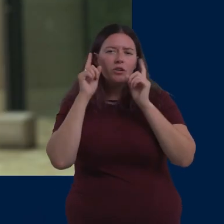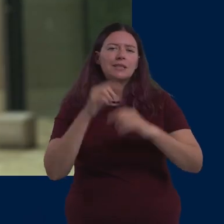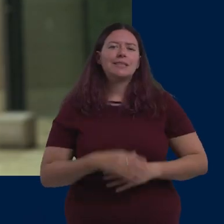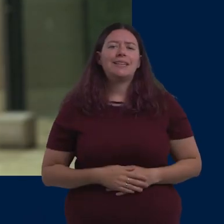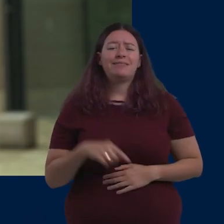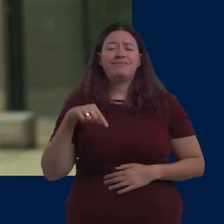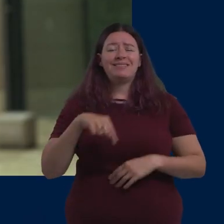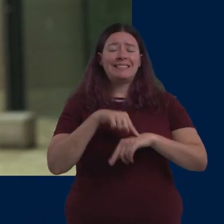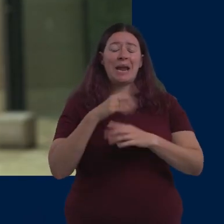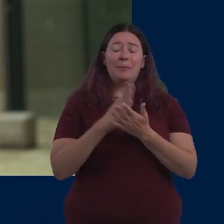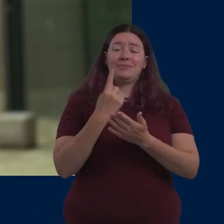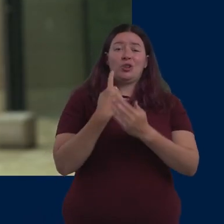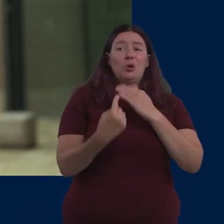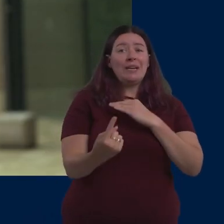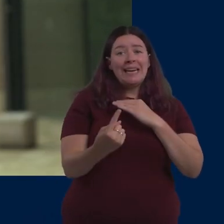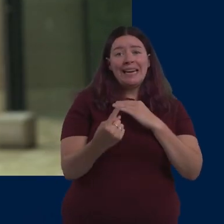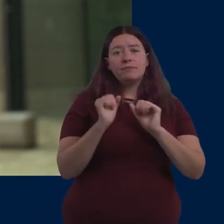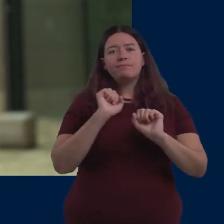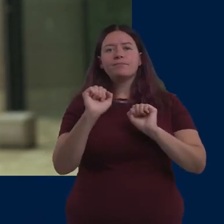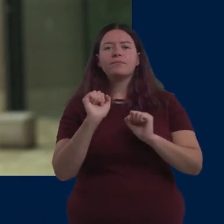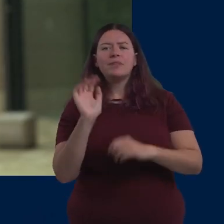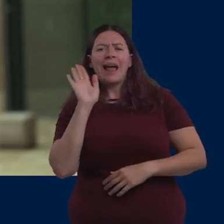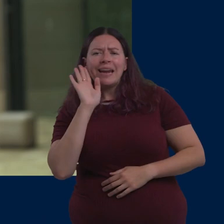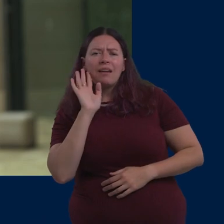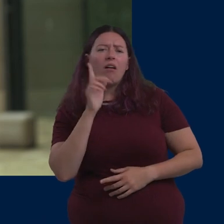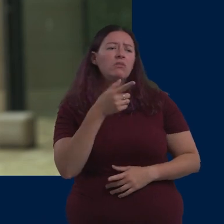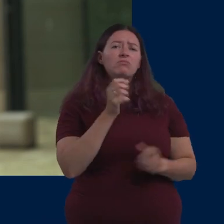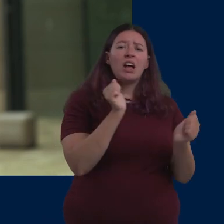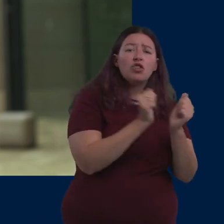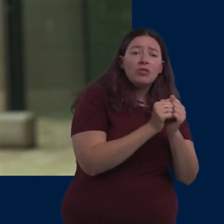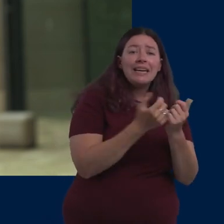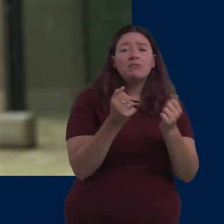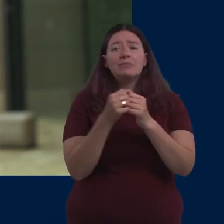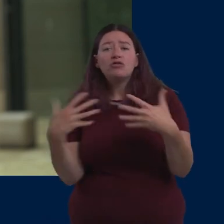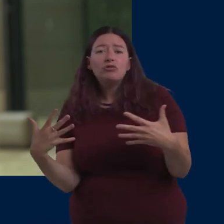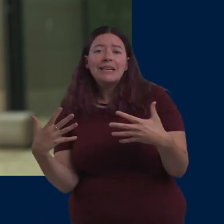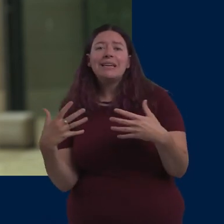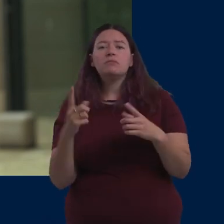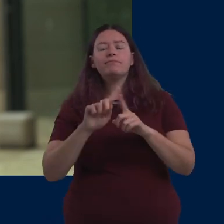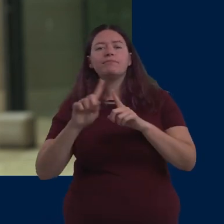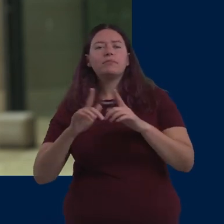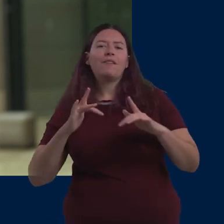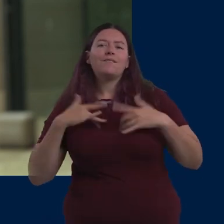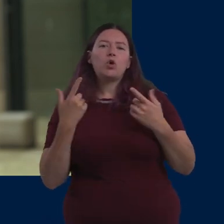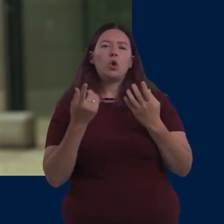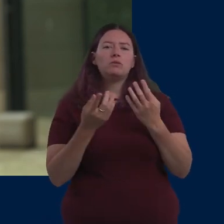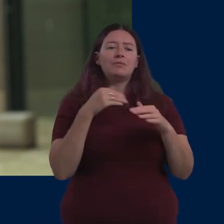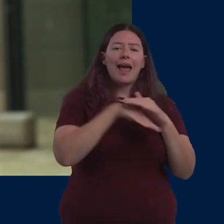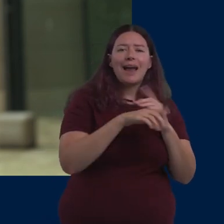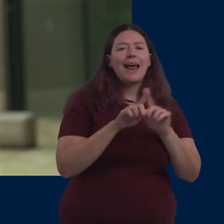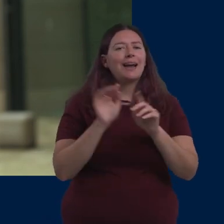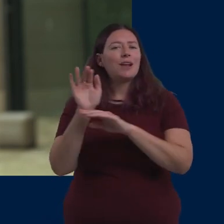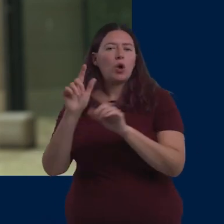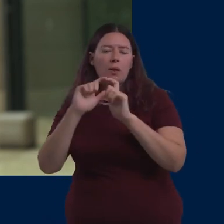unique time in your life when you get to hear, agree with, disagree with, and be challenged by views inside and outside